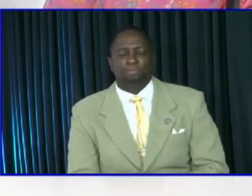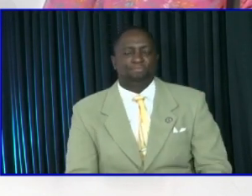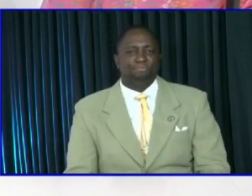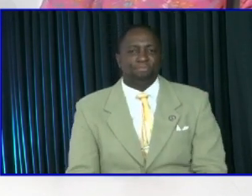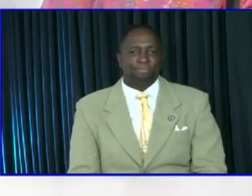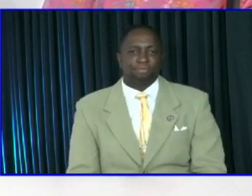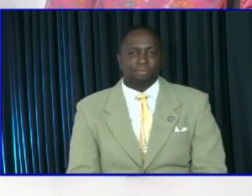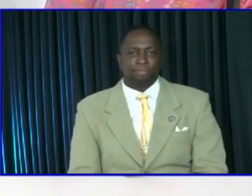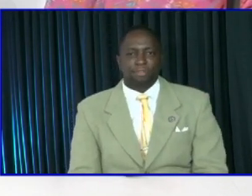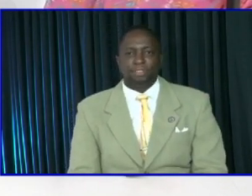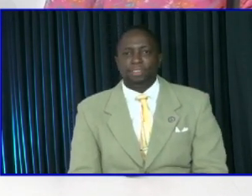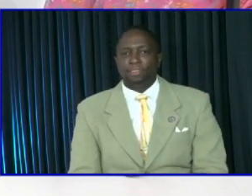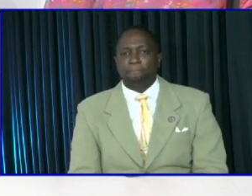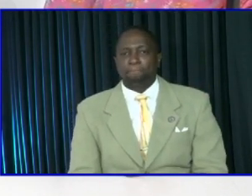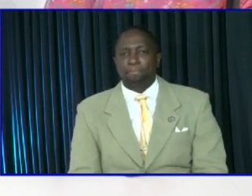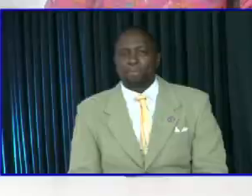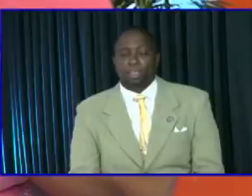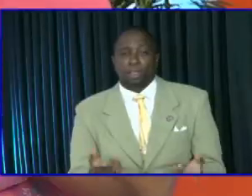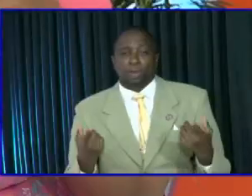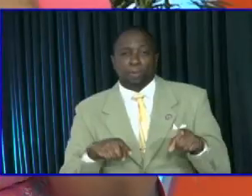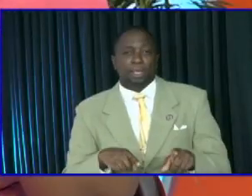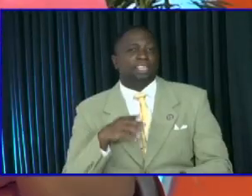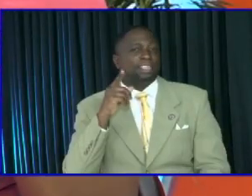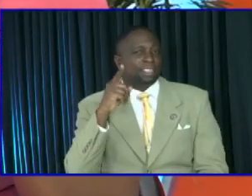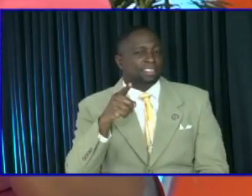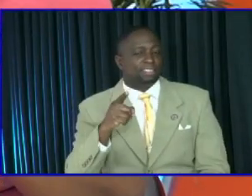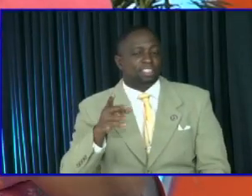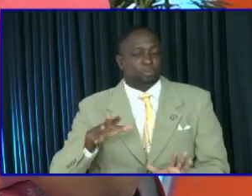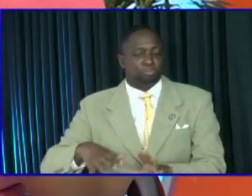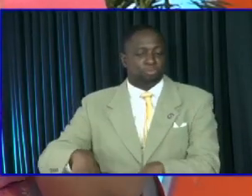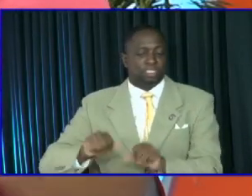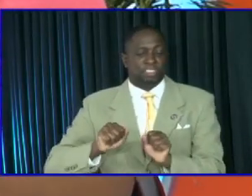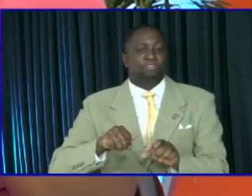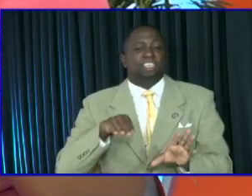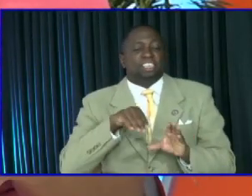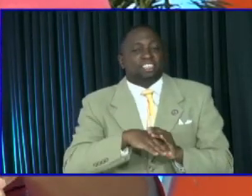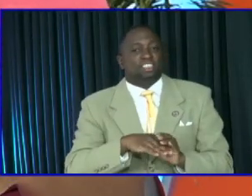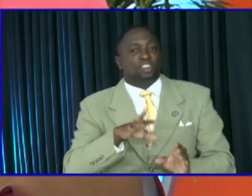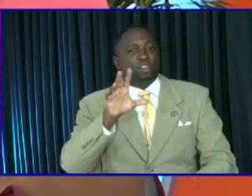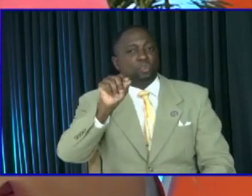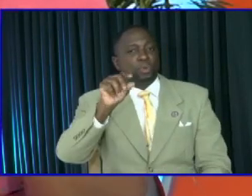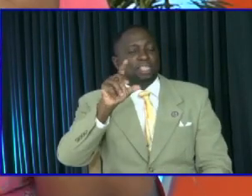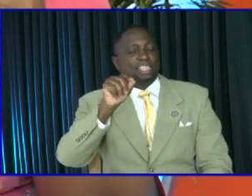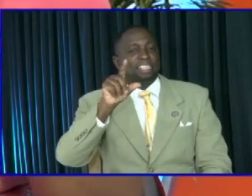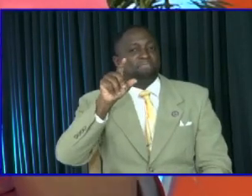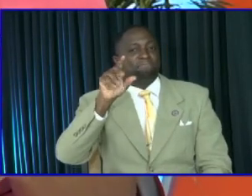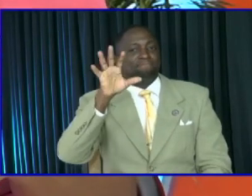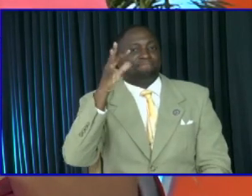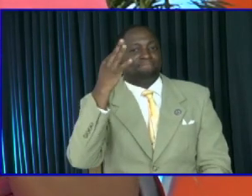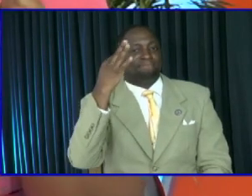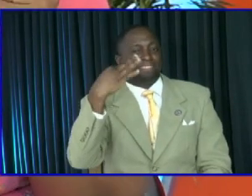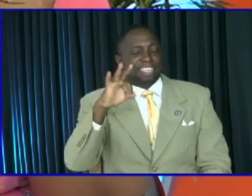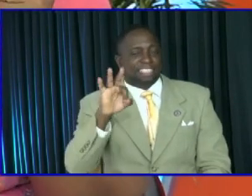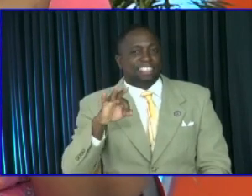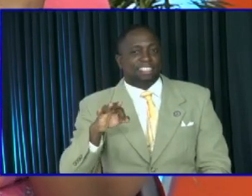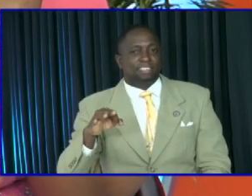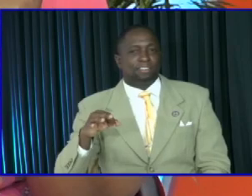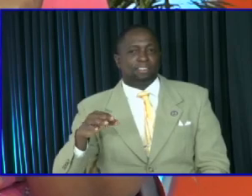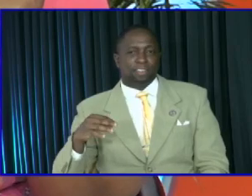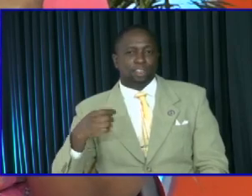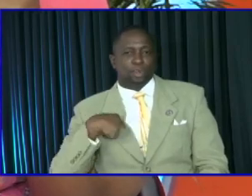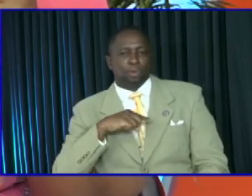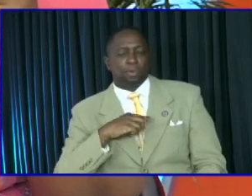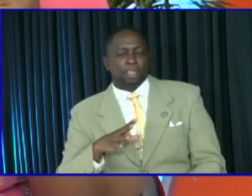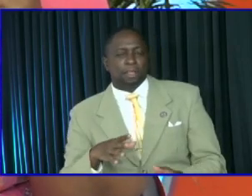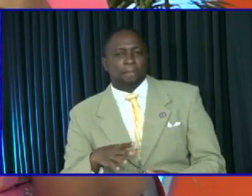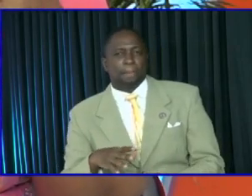right. When he left in 2019, everything started falling apart. We bought a house together.